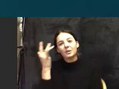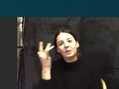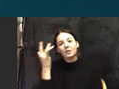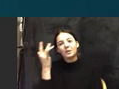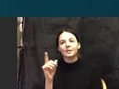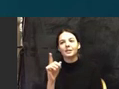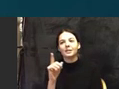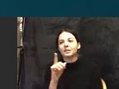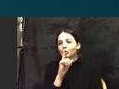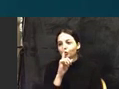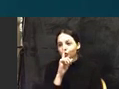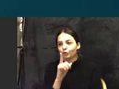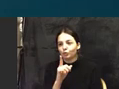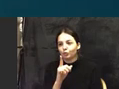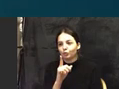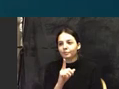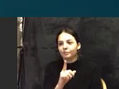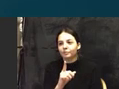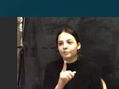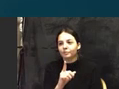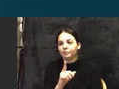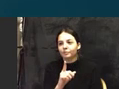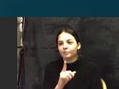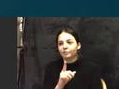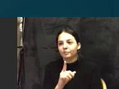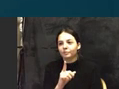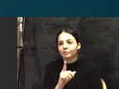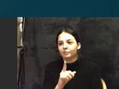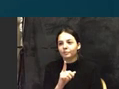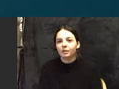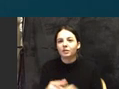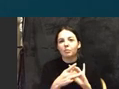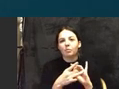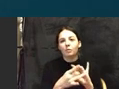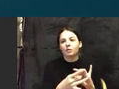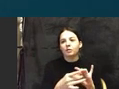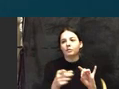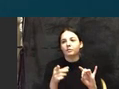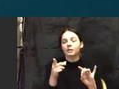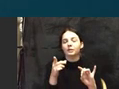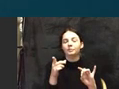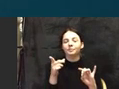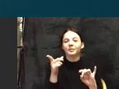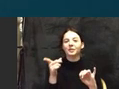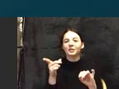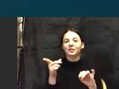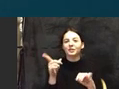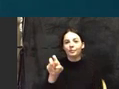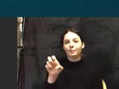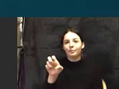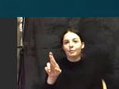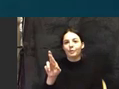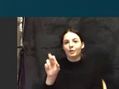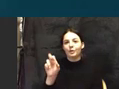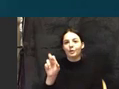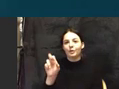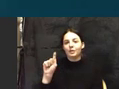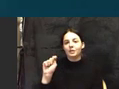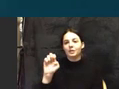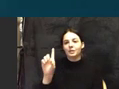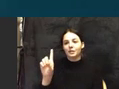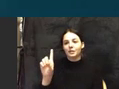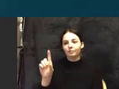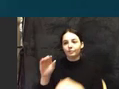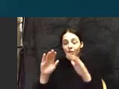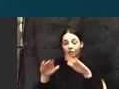It's part of a She Persisted series by Chelsea Clinton, where she wrote children's books about females, strong